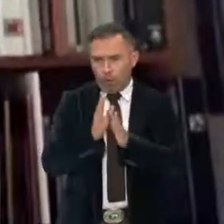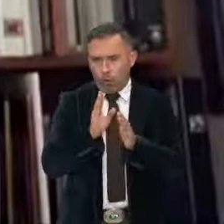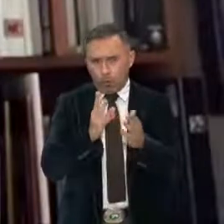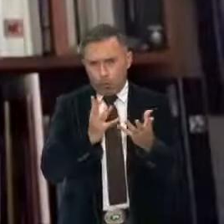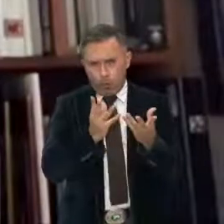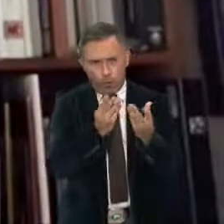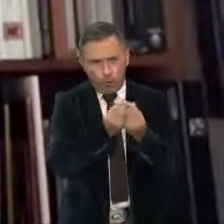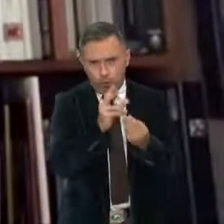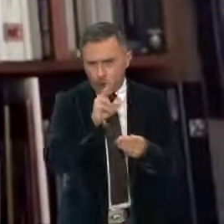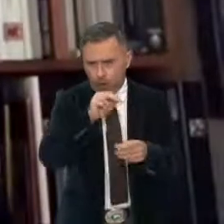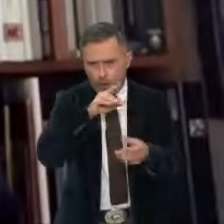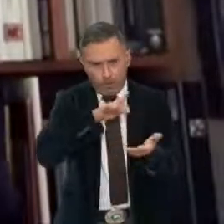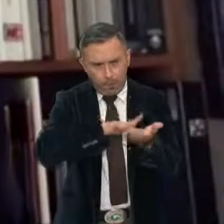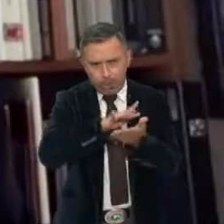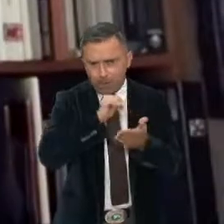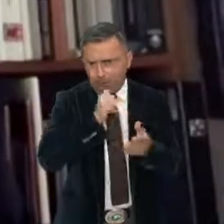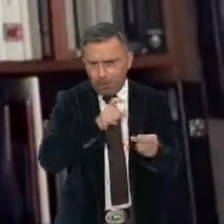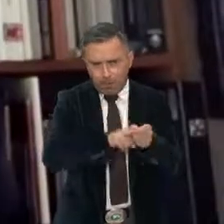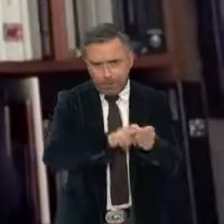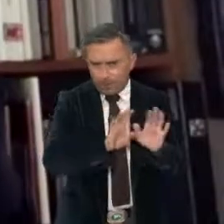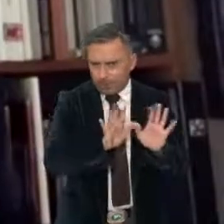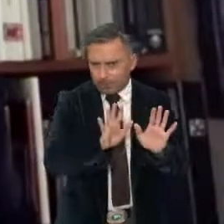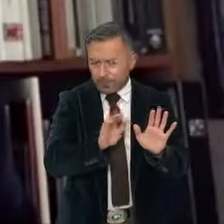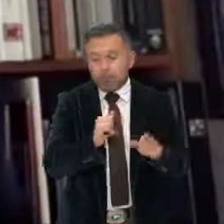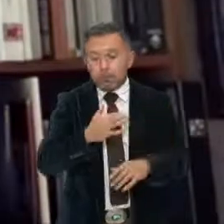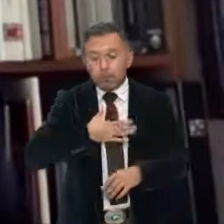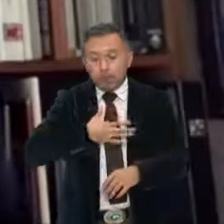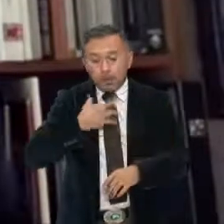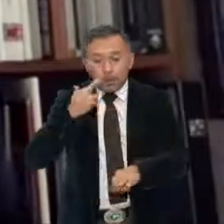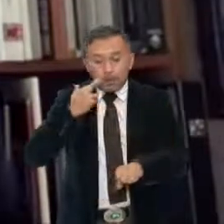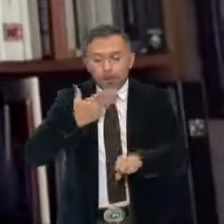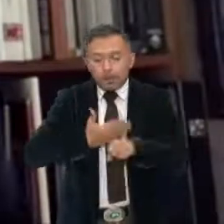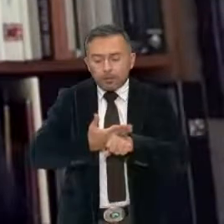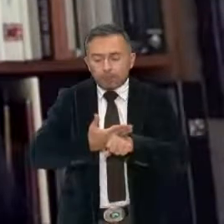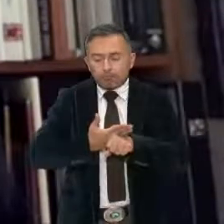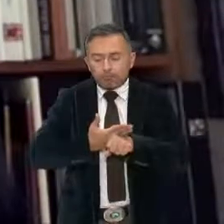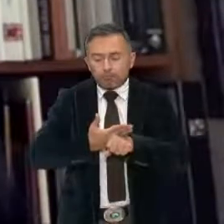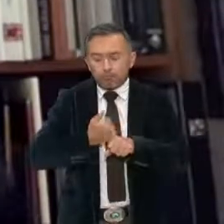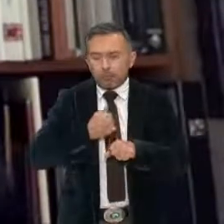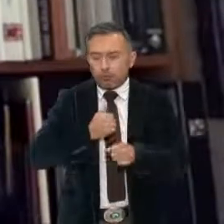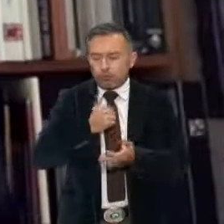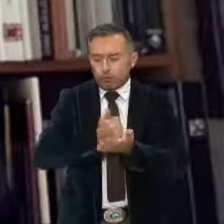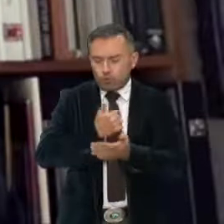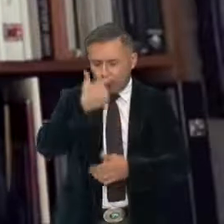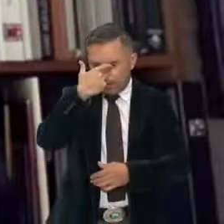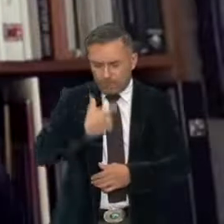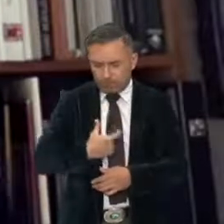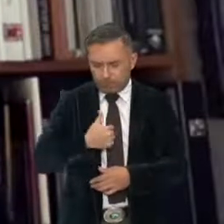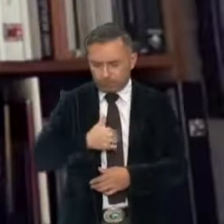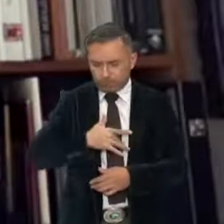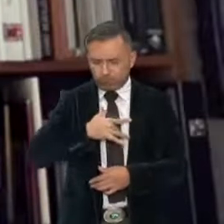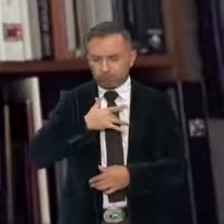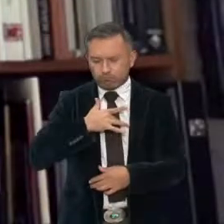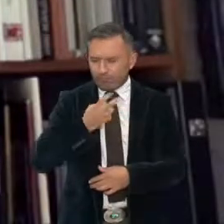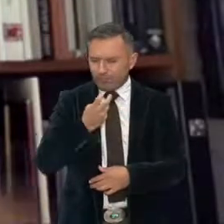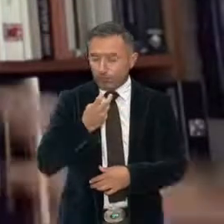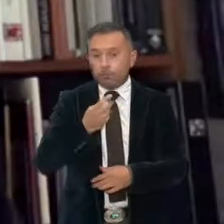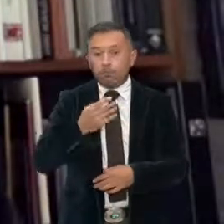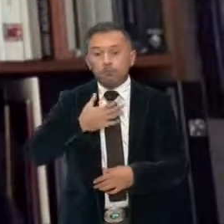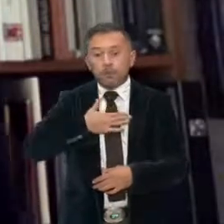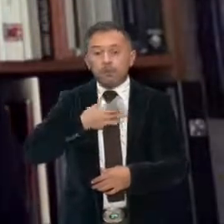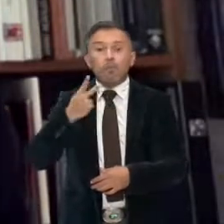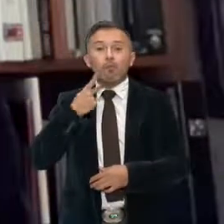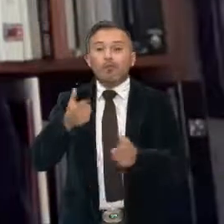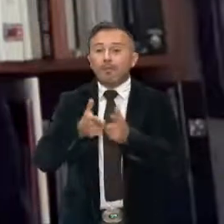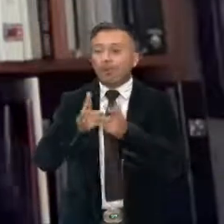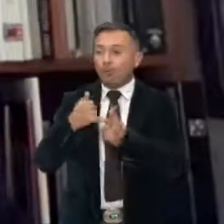was dashing asked me not to collaborate, but my democratic vocation and my responsibility as a citizen was above